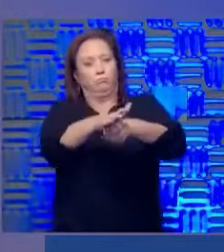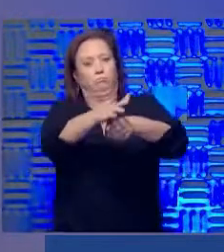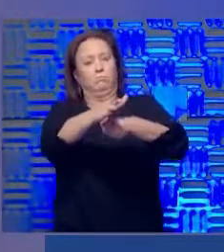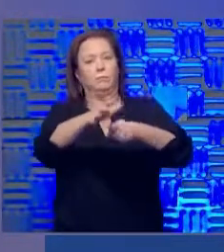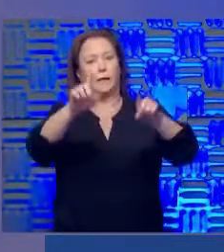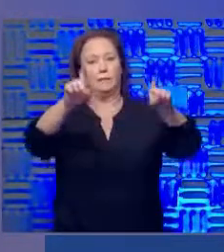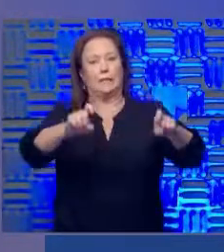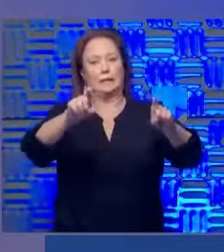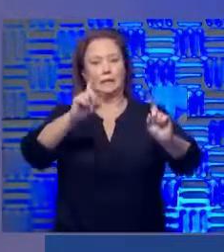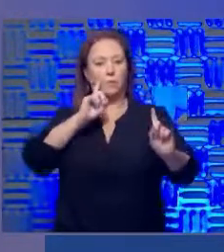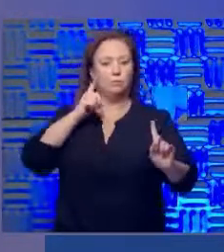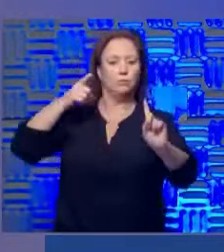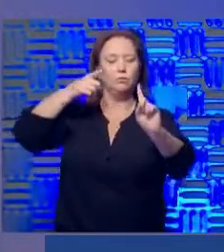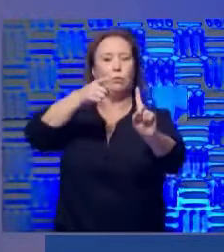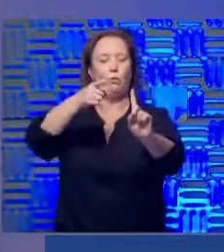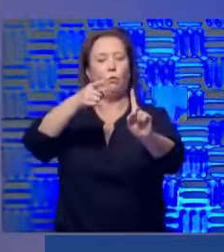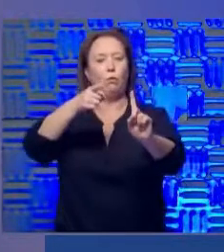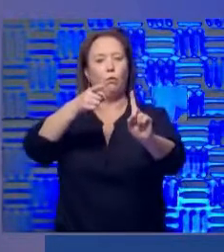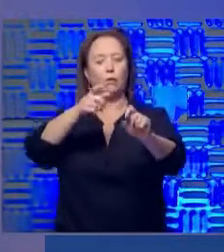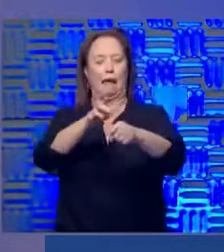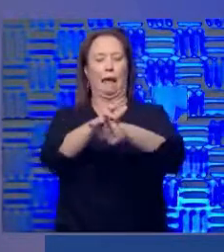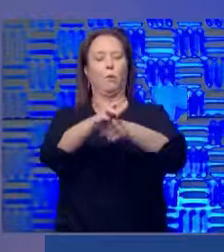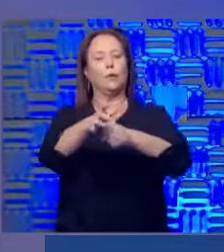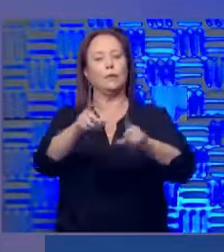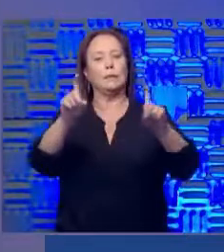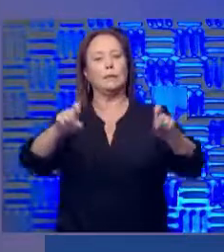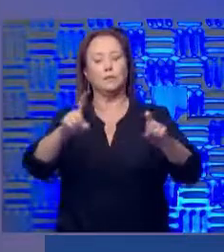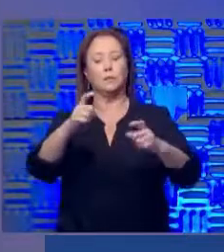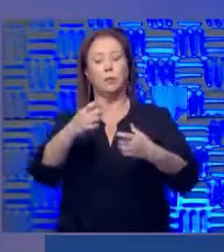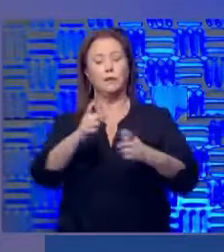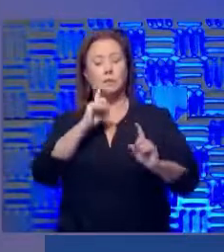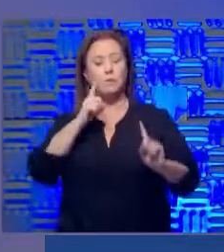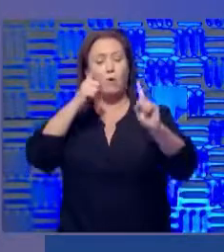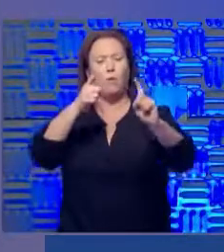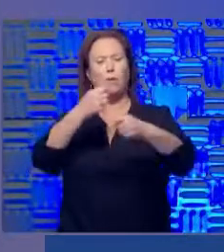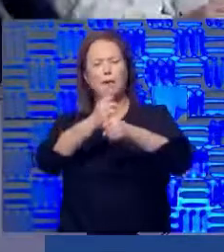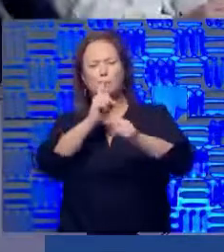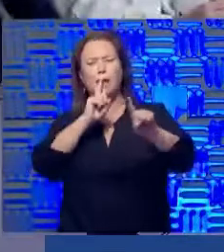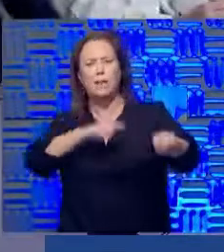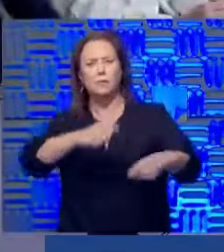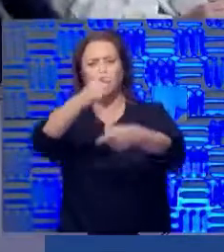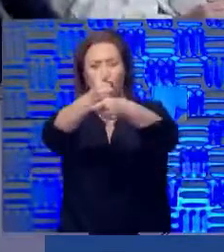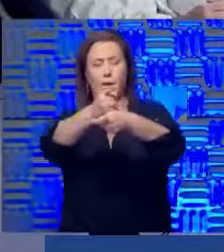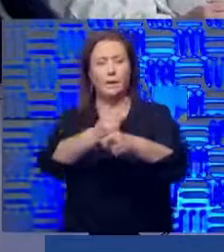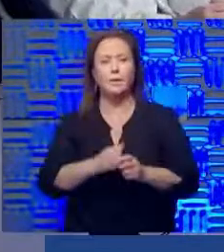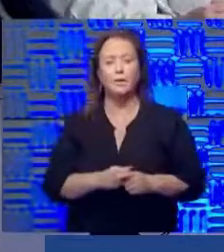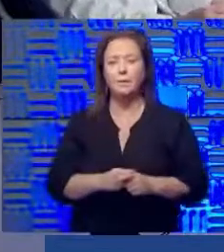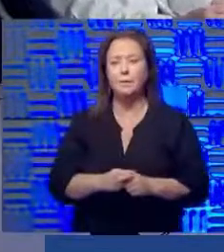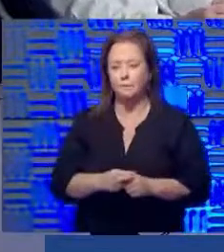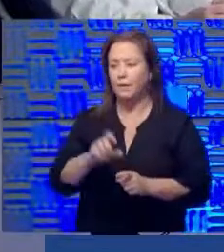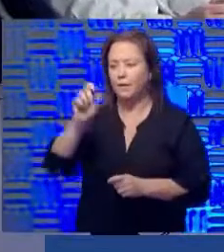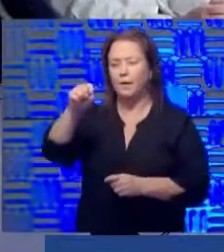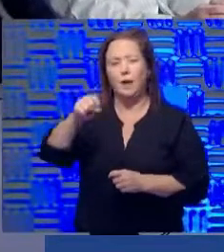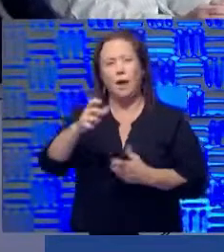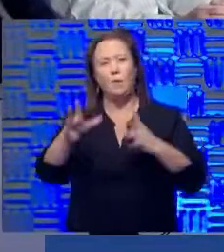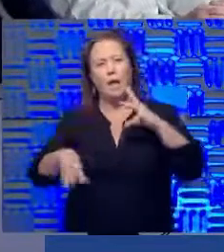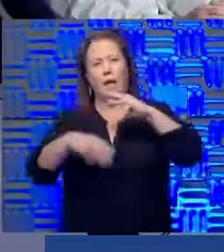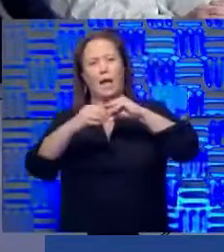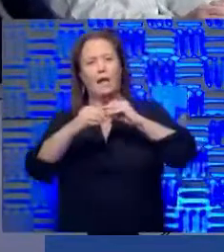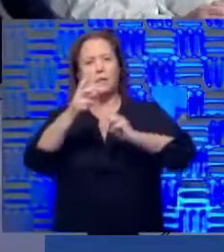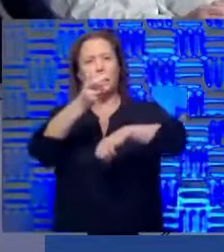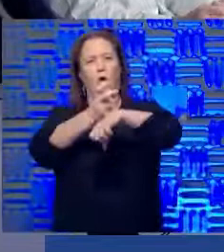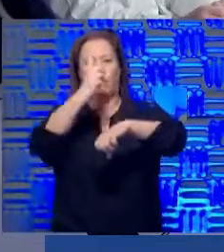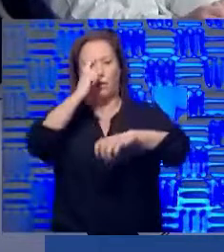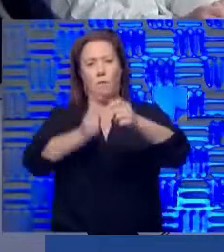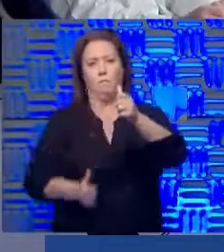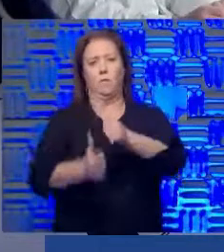that's the main goal. Is we want to make sure that if we're doing the test, the answer is correct. Yeah, and can I just add, I think one of the things that has made it harder for most of us